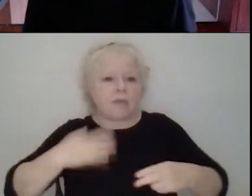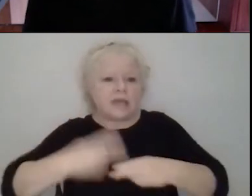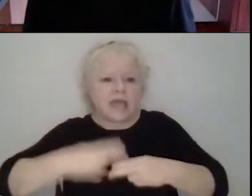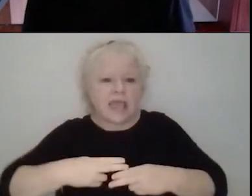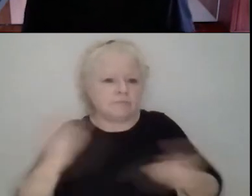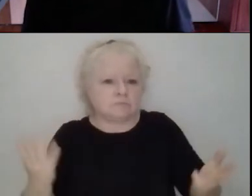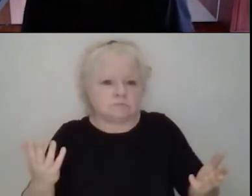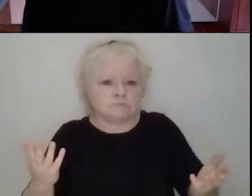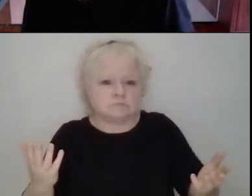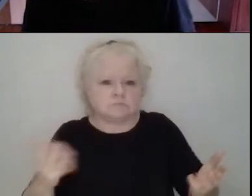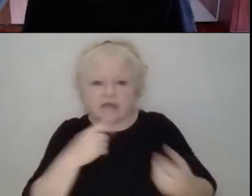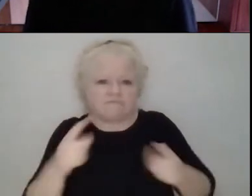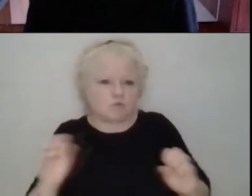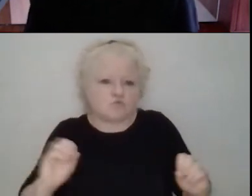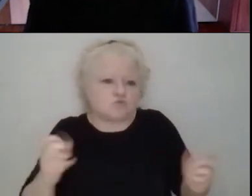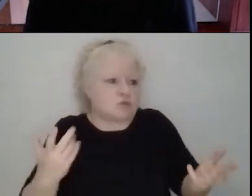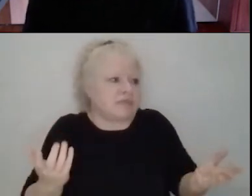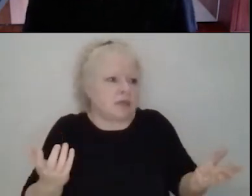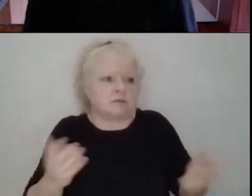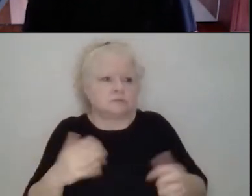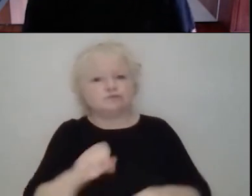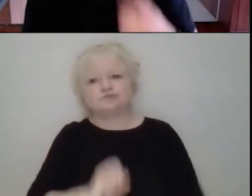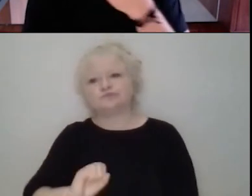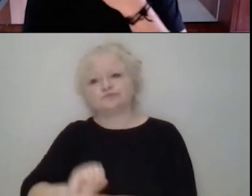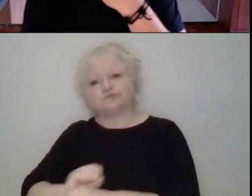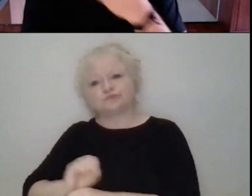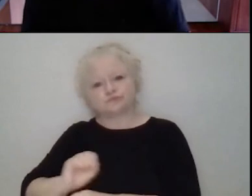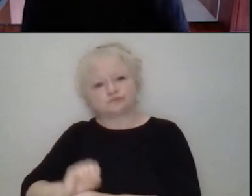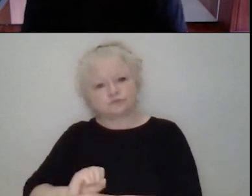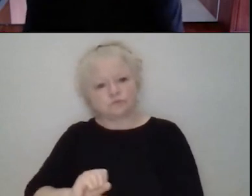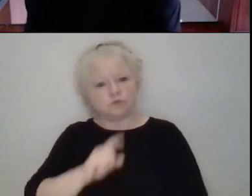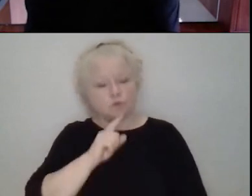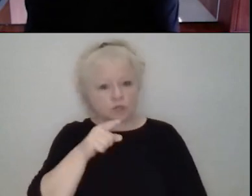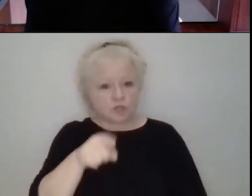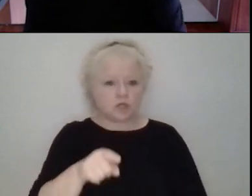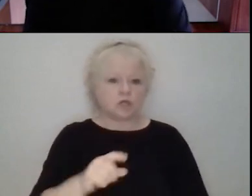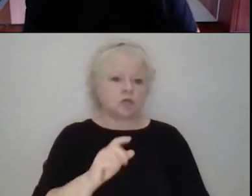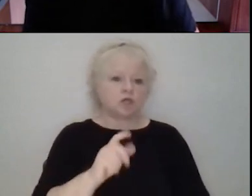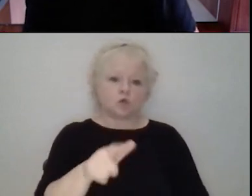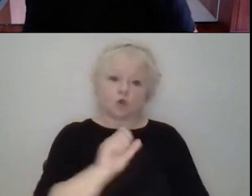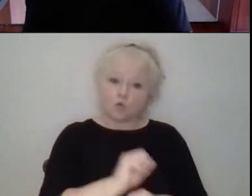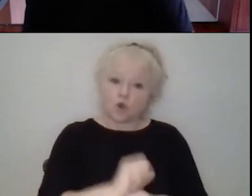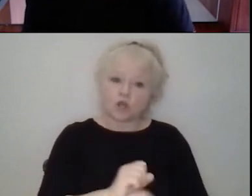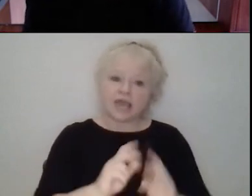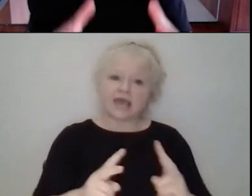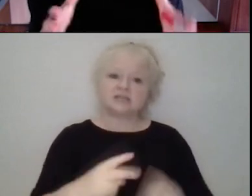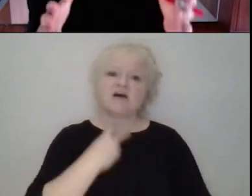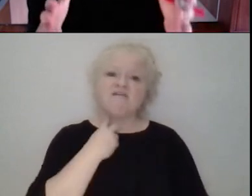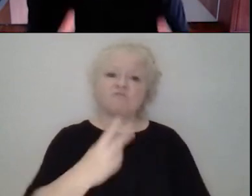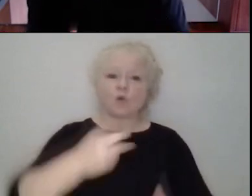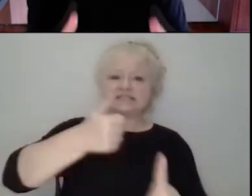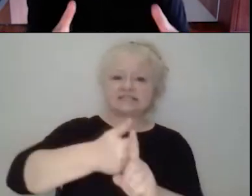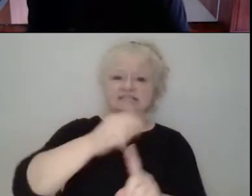also being known or not being known. It's about the work to have a voice on its own and to be able, as soon as